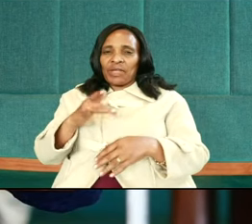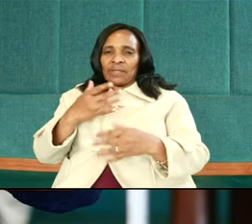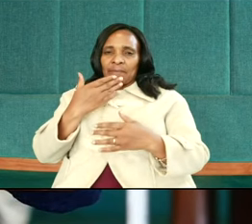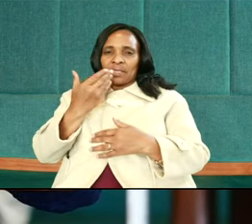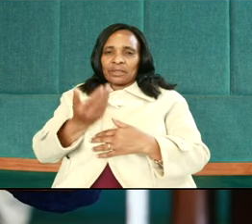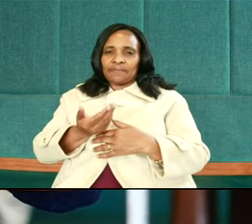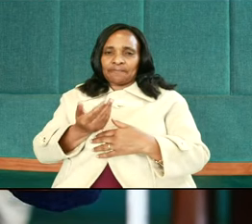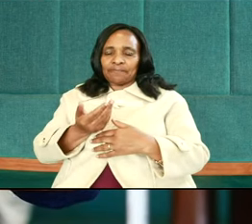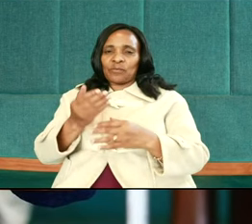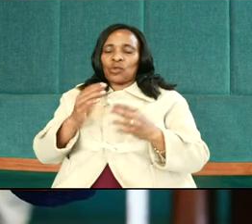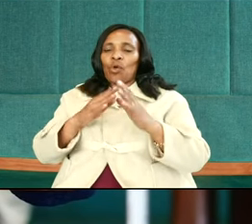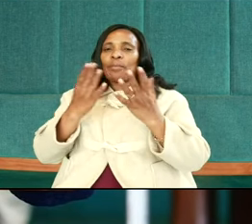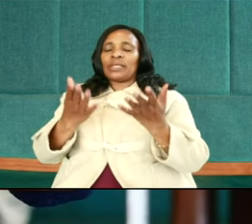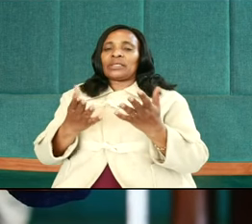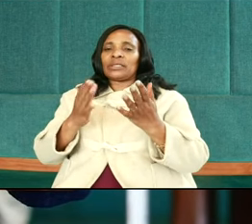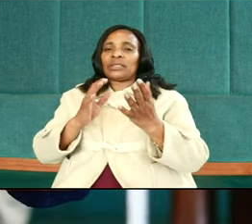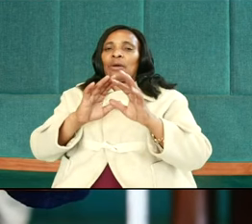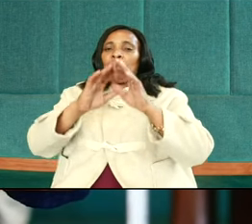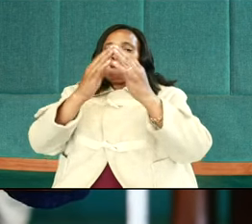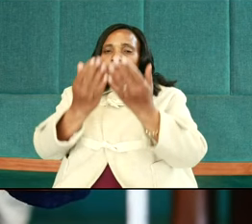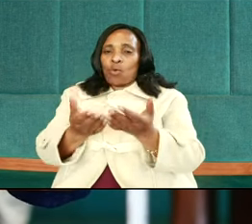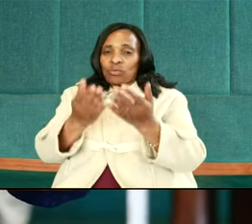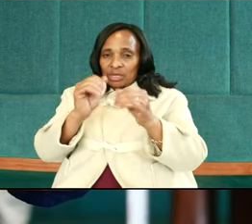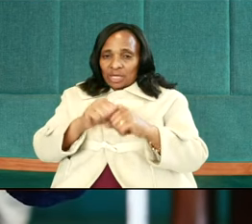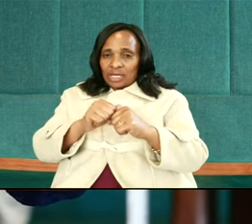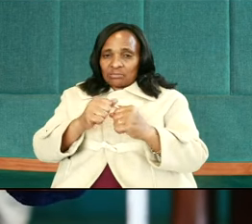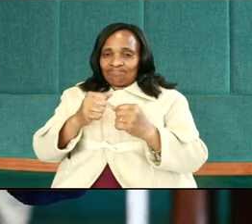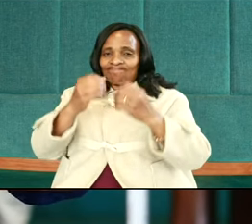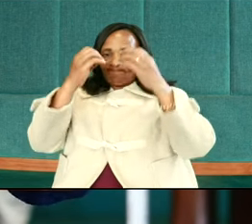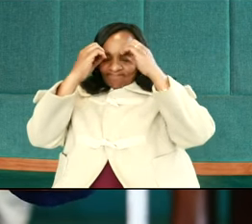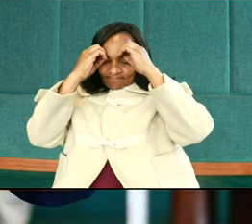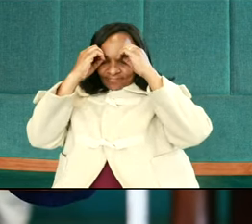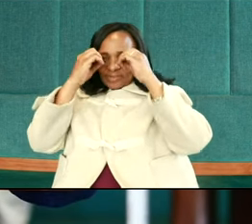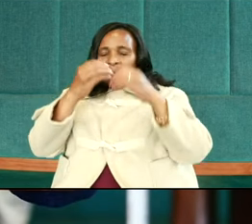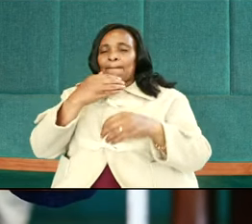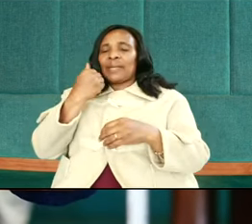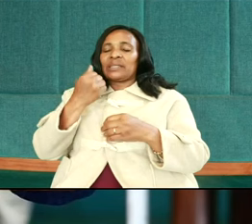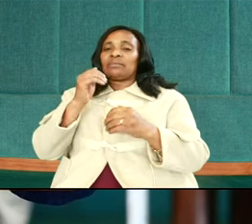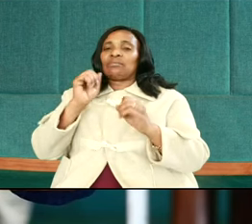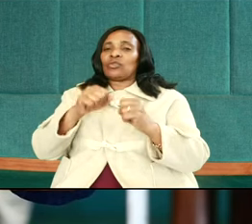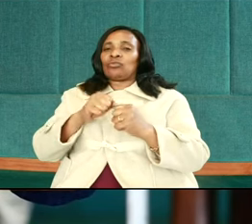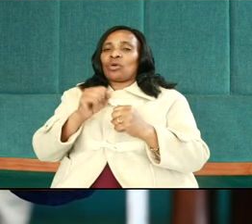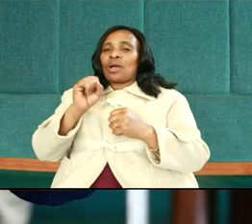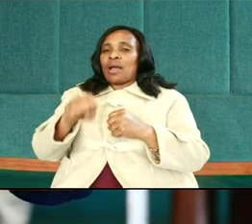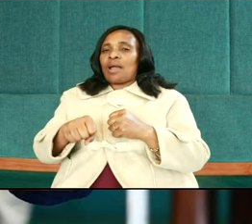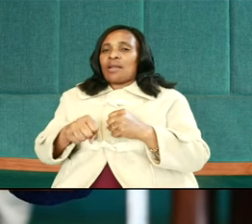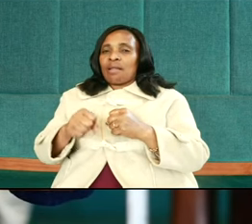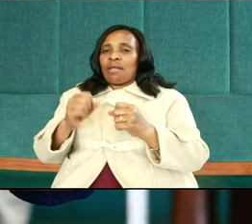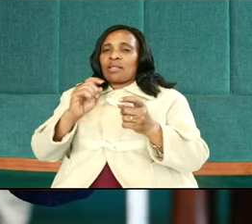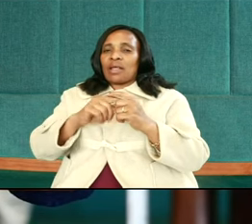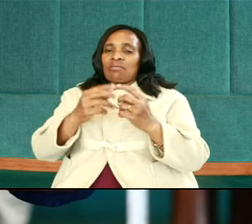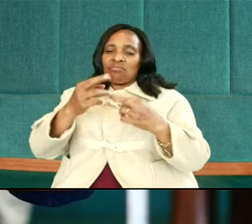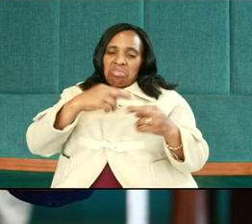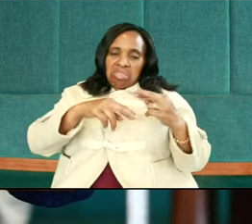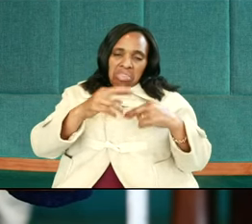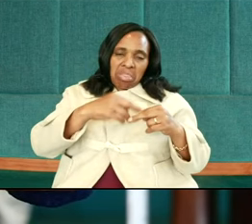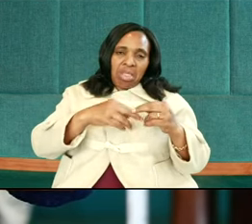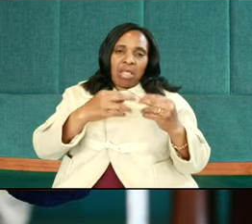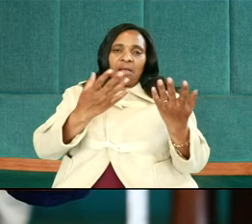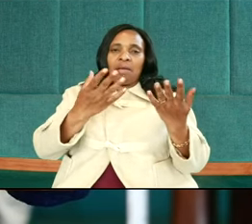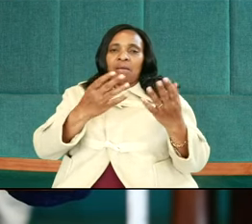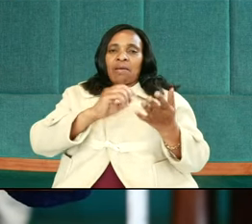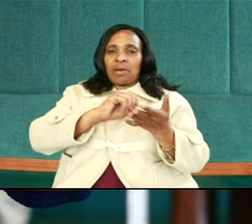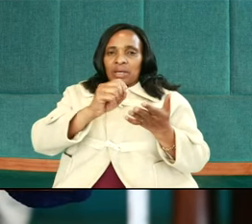better. She opened her textbook and studied for the exam as best as she could. She also reviewed notes that she had taken